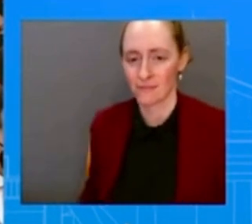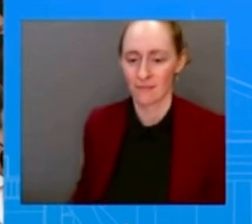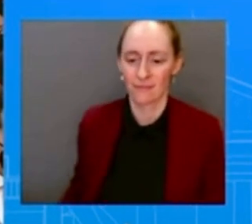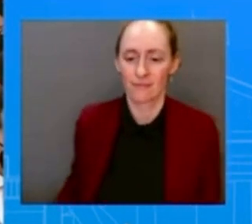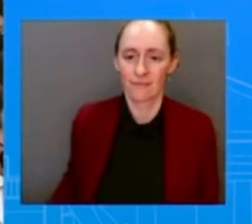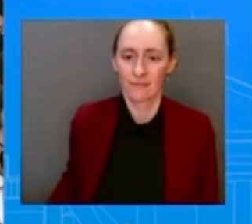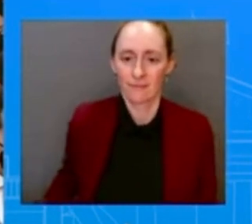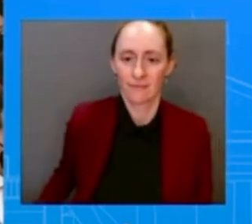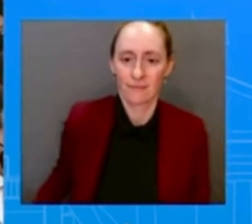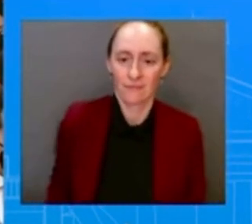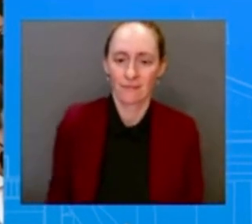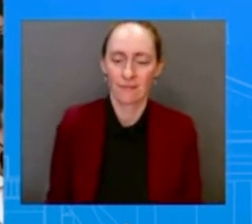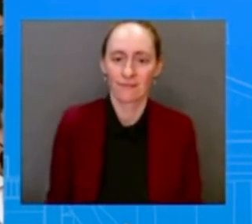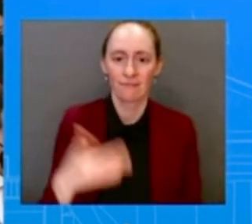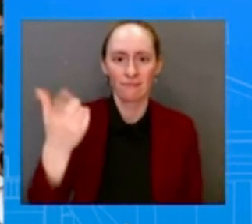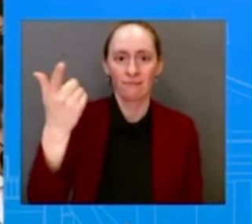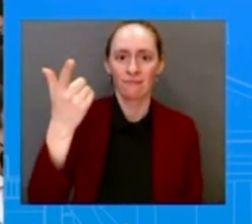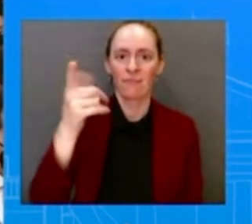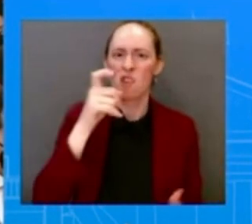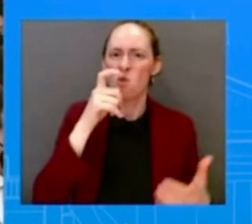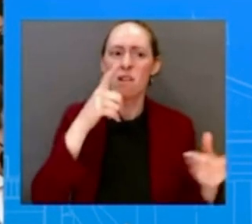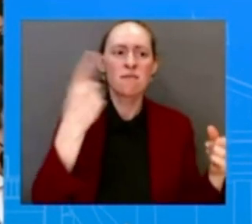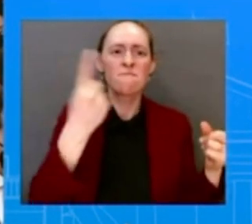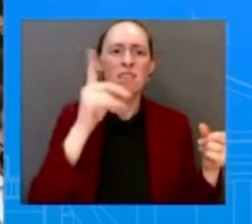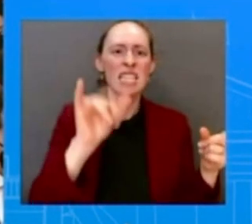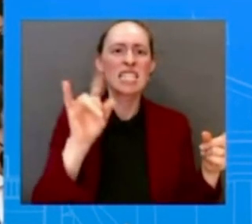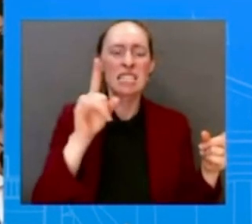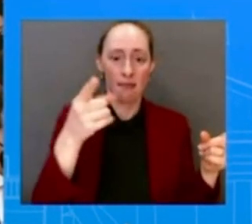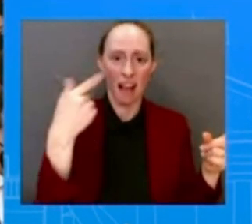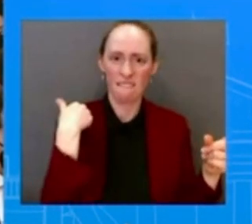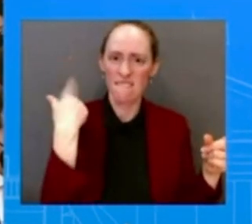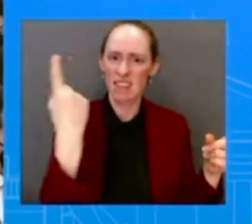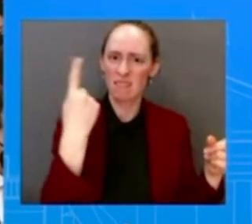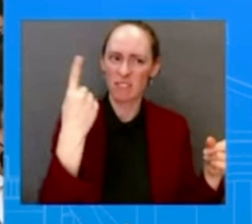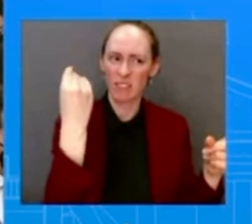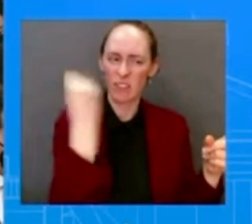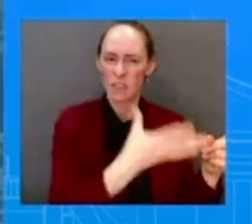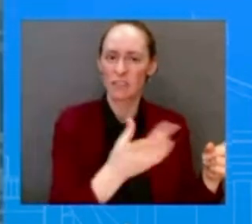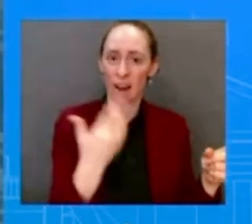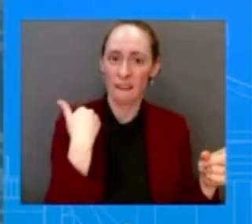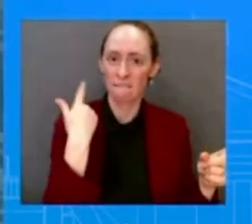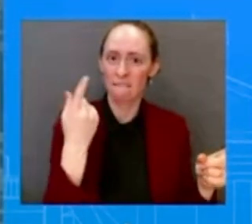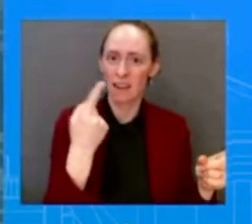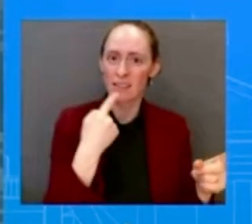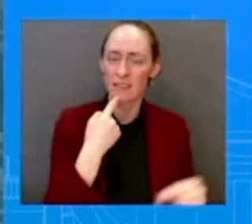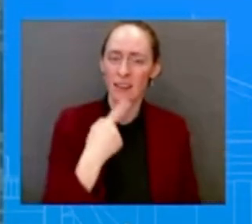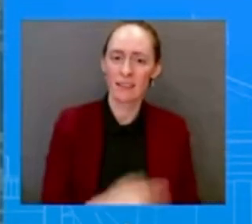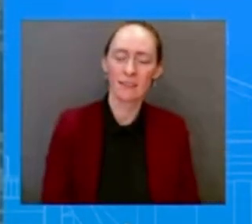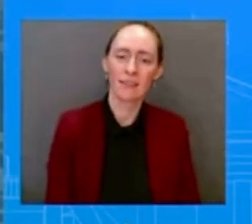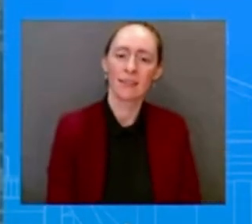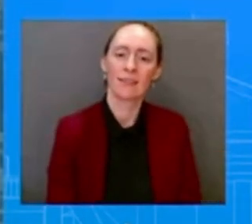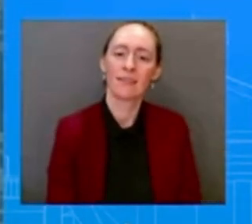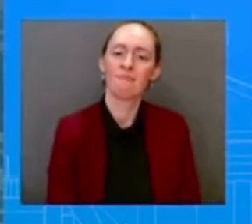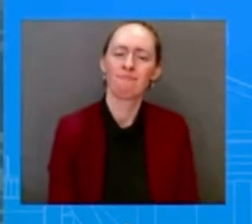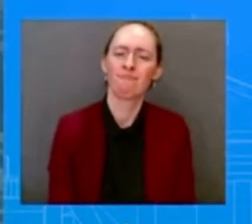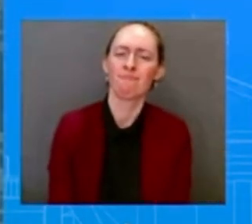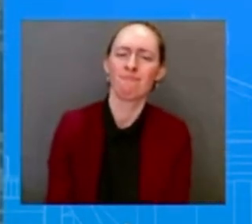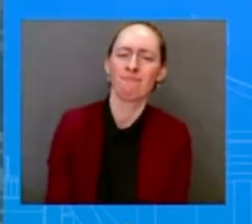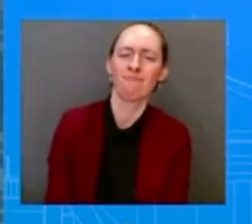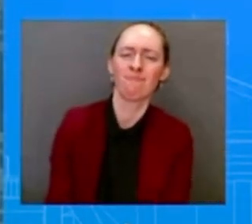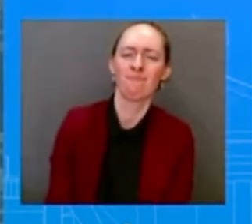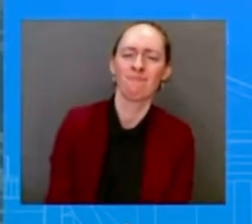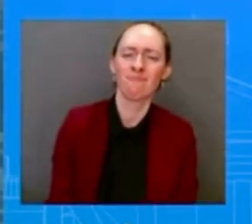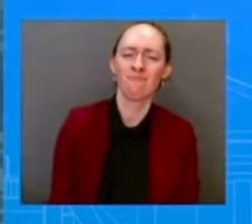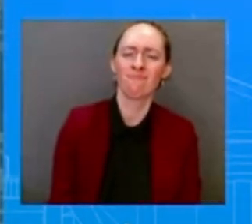or anyone who may have similar aircraft, about what the White House is responsible for? I'd rather than sending some sort of message in that